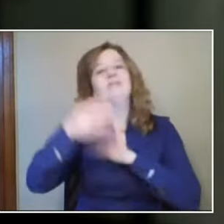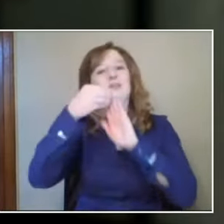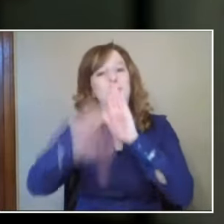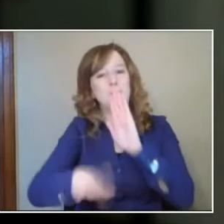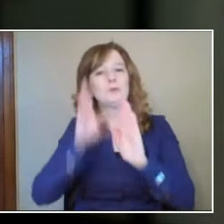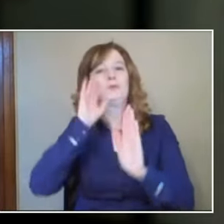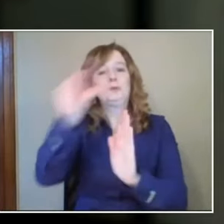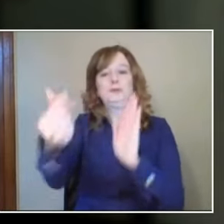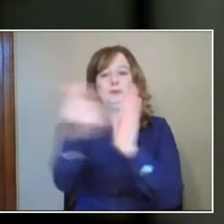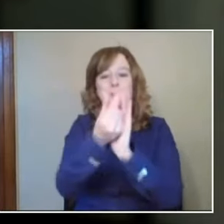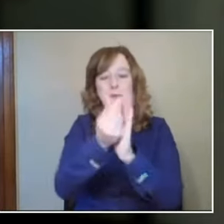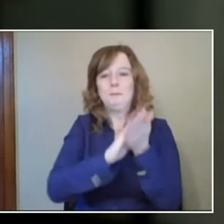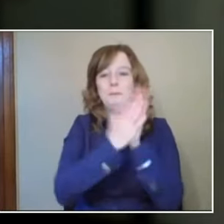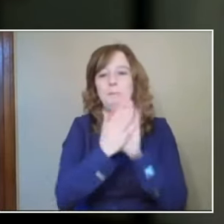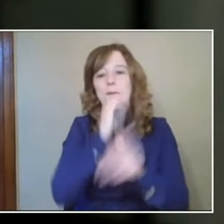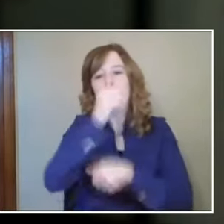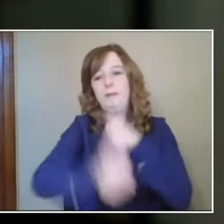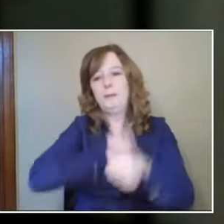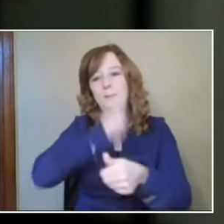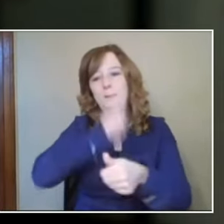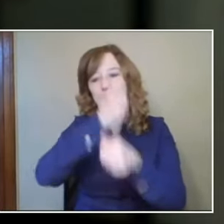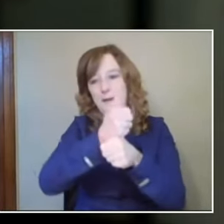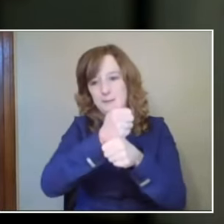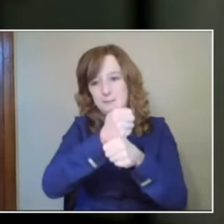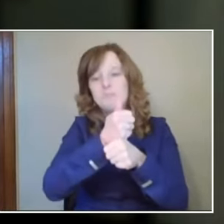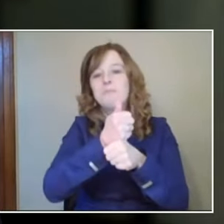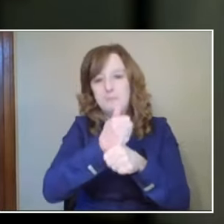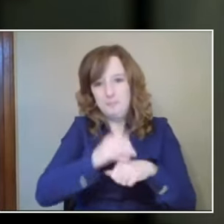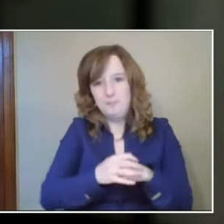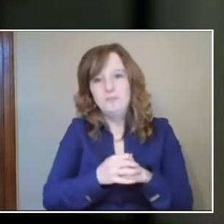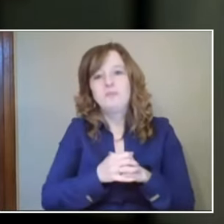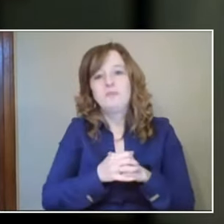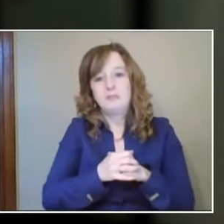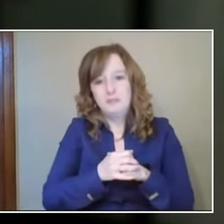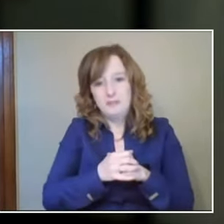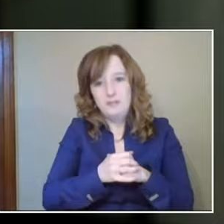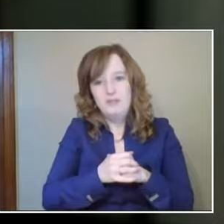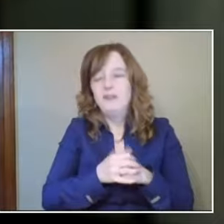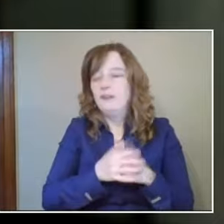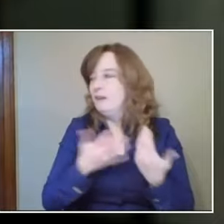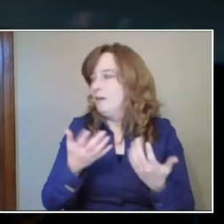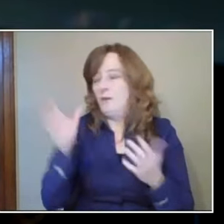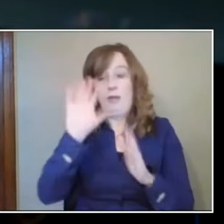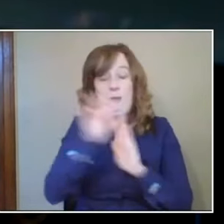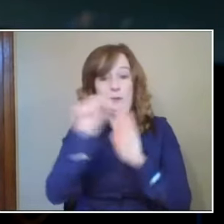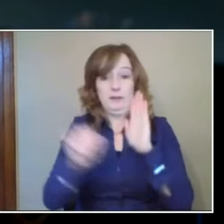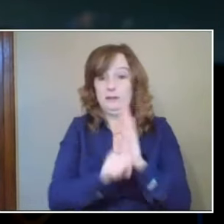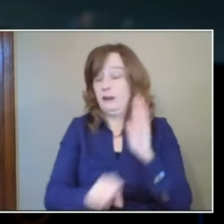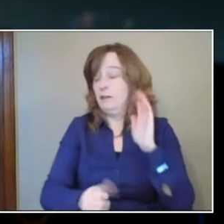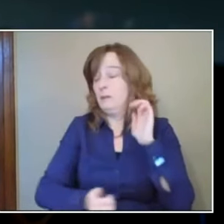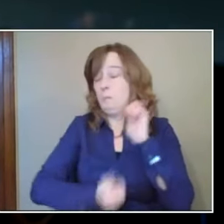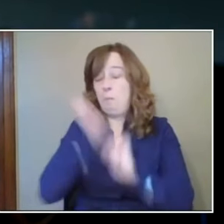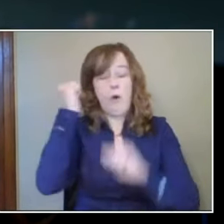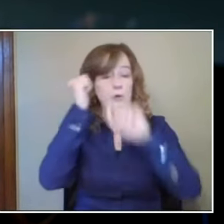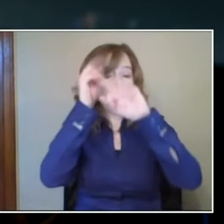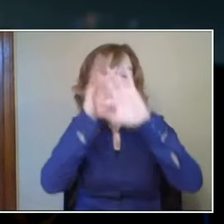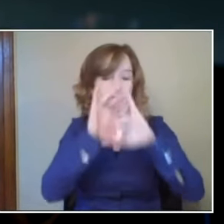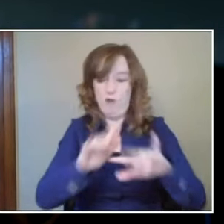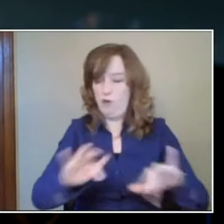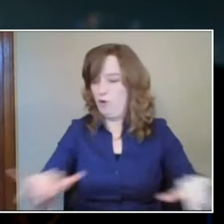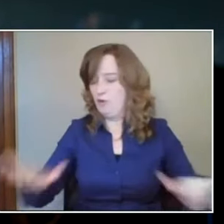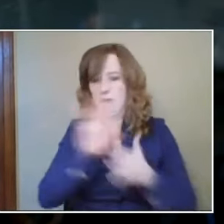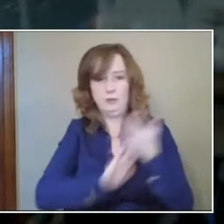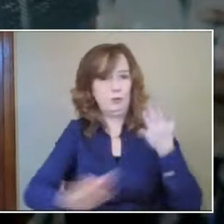alumni. Columbus State is by far the most diverse institution in our region, and each of our graduates